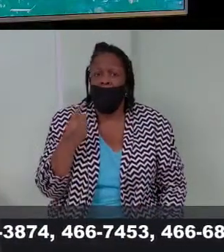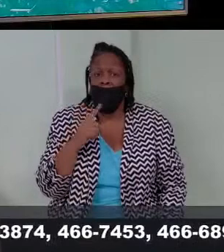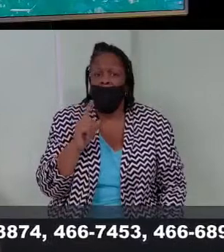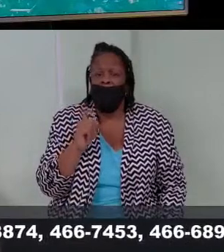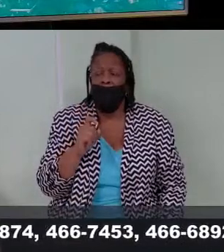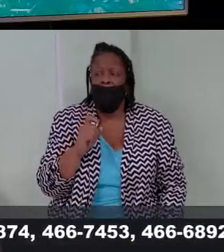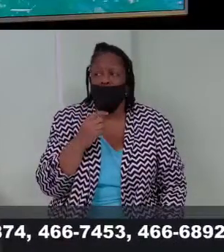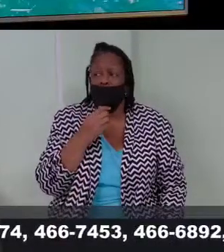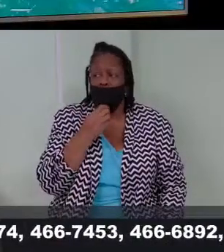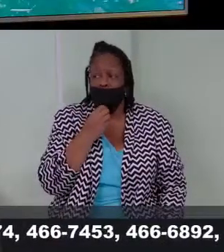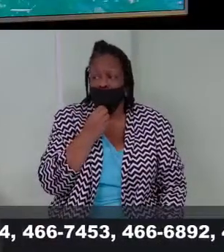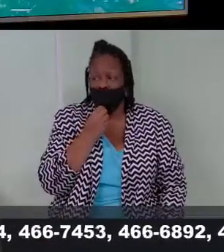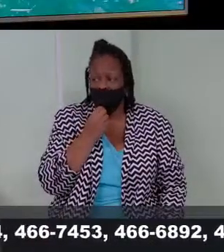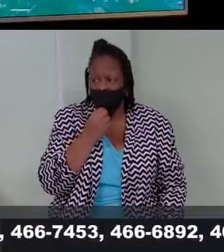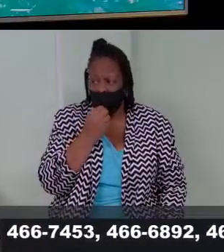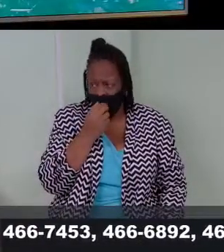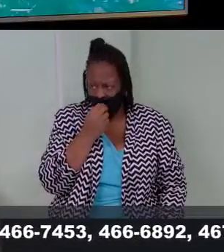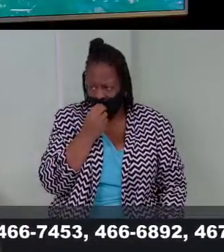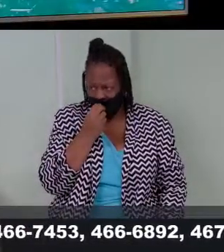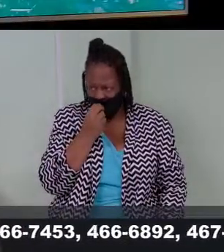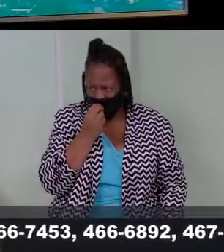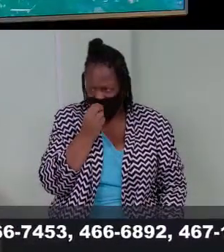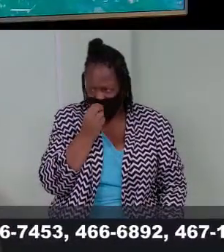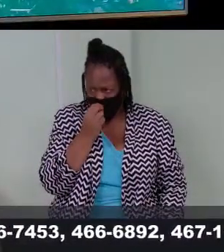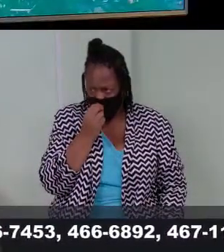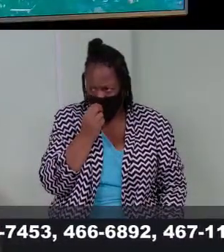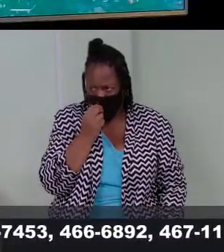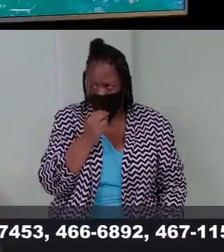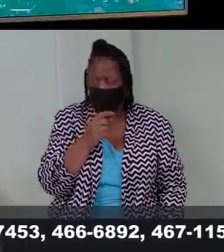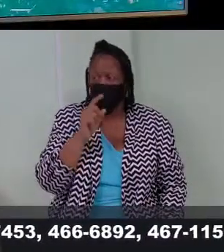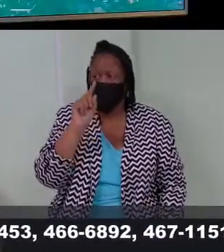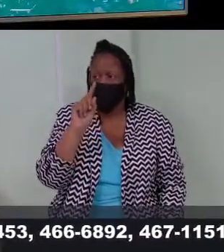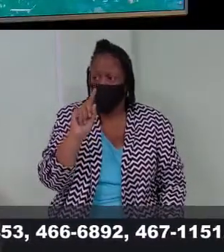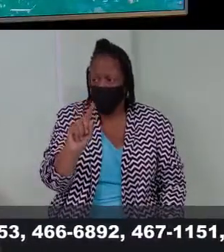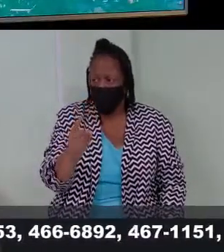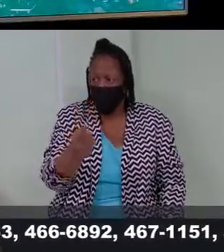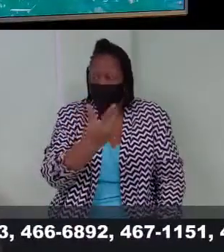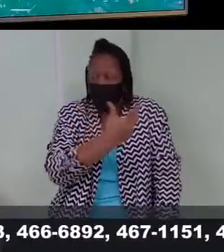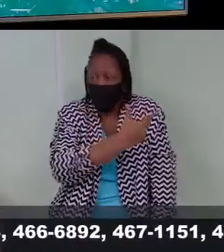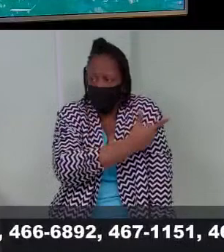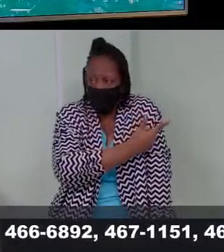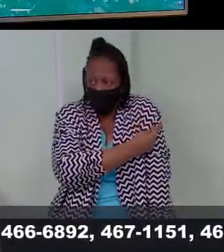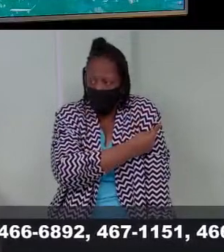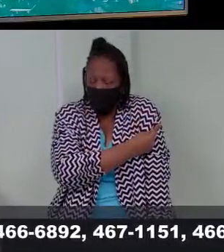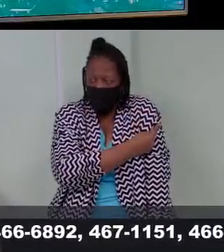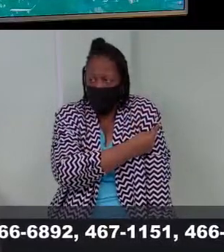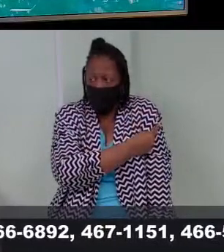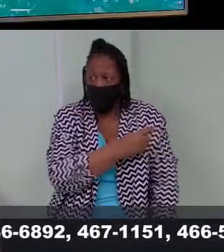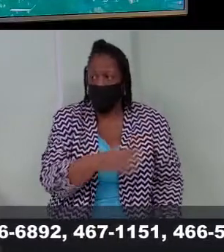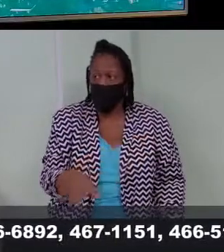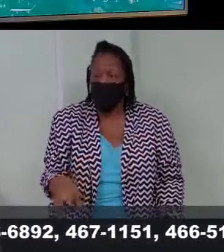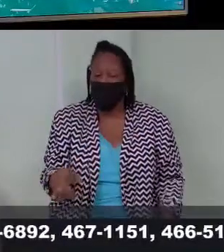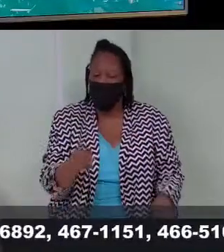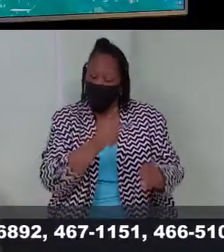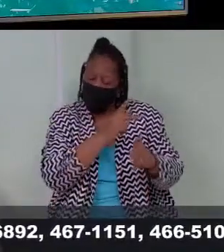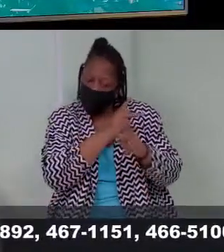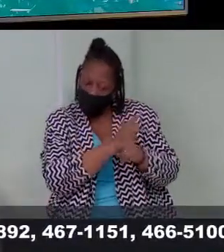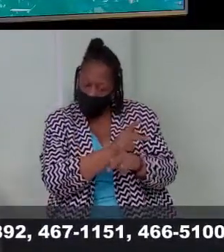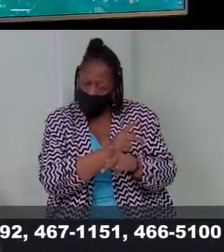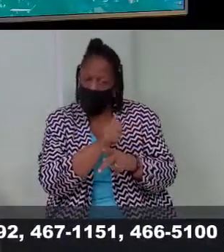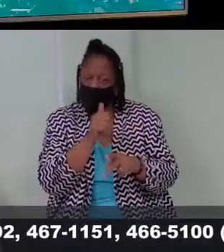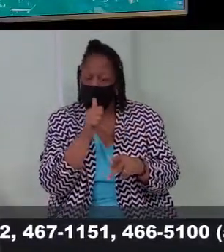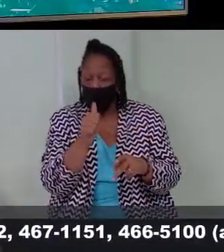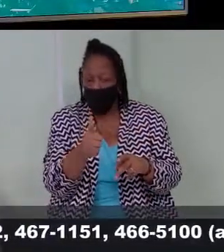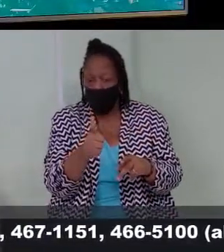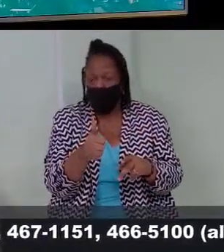I can't remember the exact initial figures, but the first dose will offer more than 60% protection, and by the time